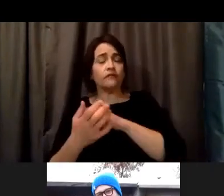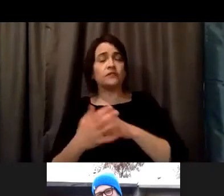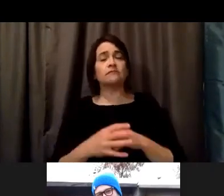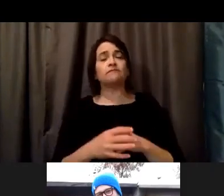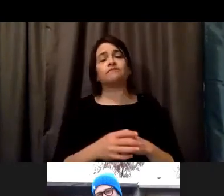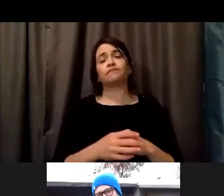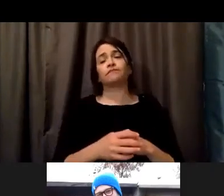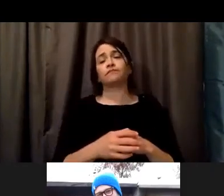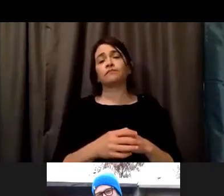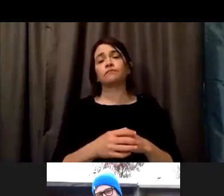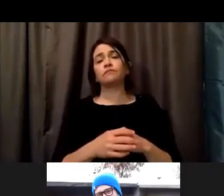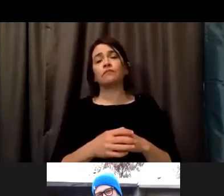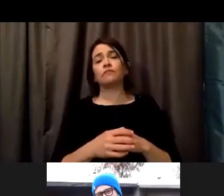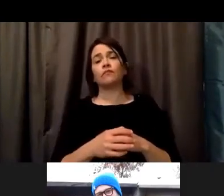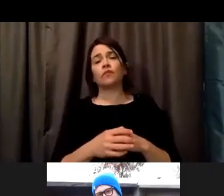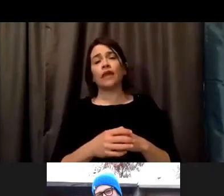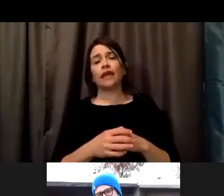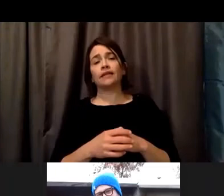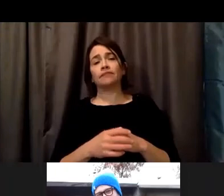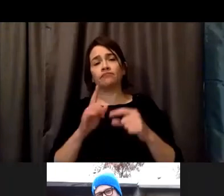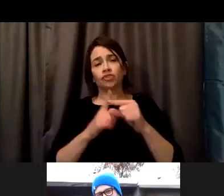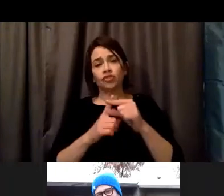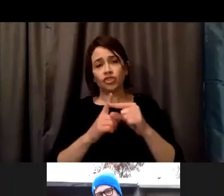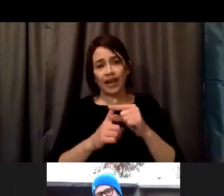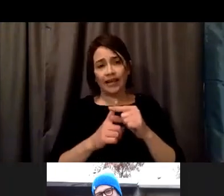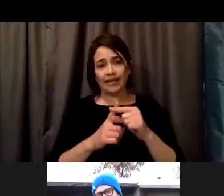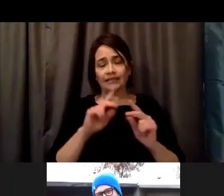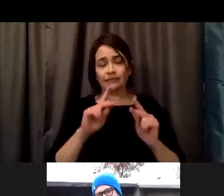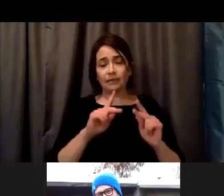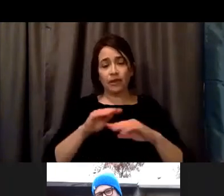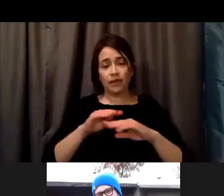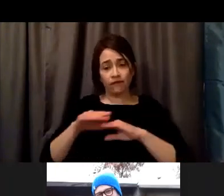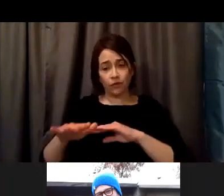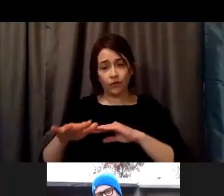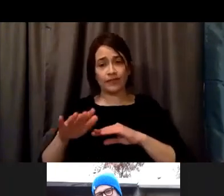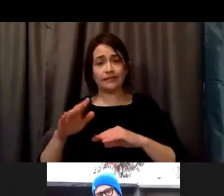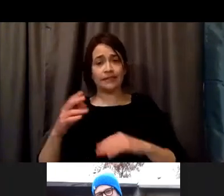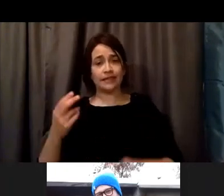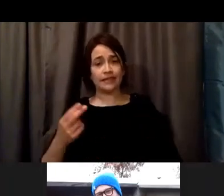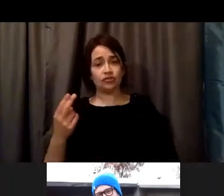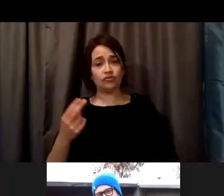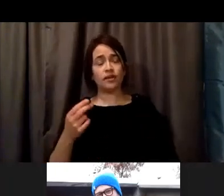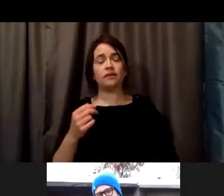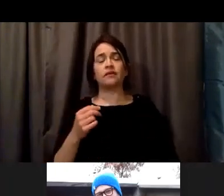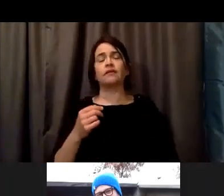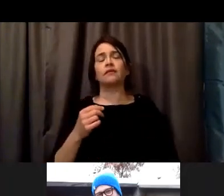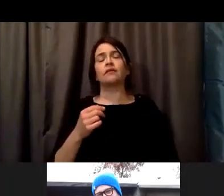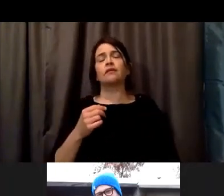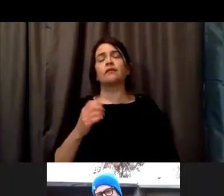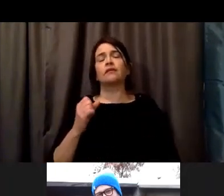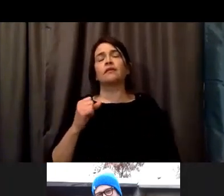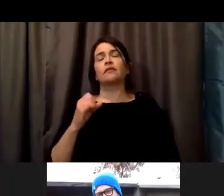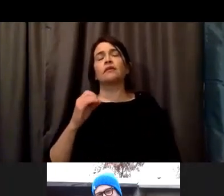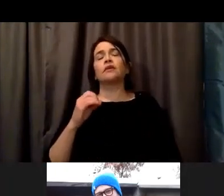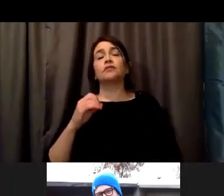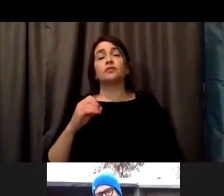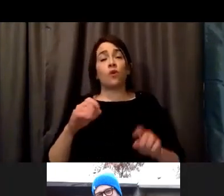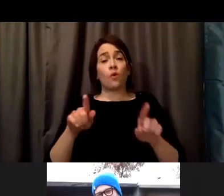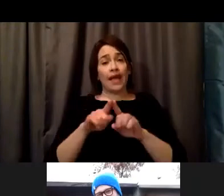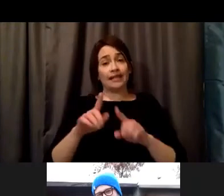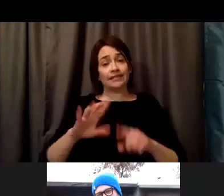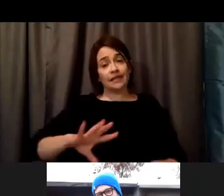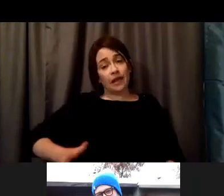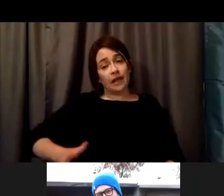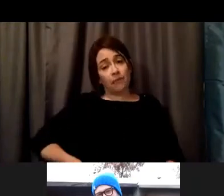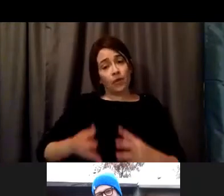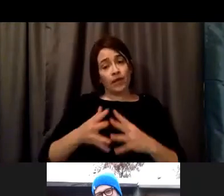history. So I think as a Cambodian American, I think it's very important for us to be included, but also